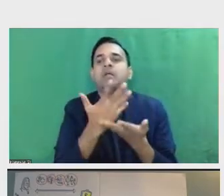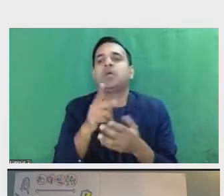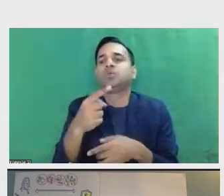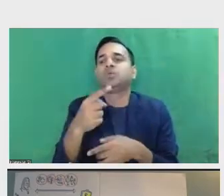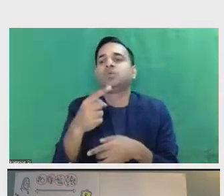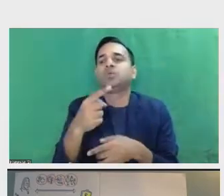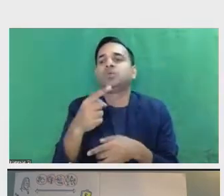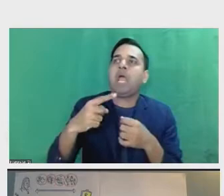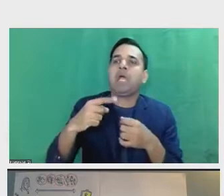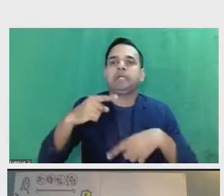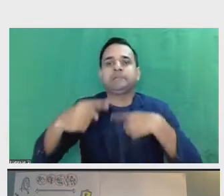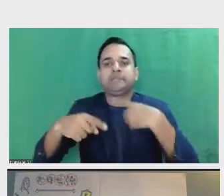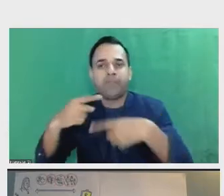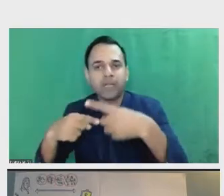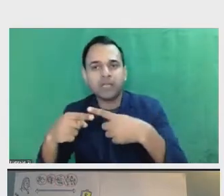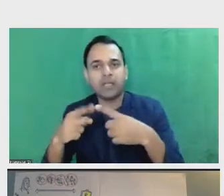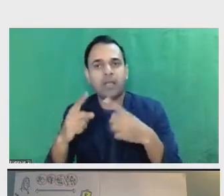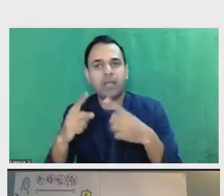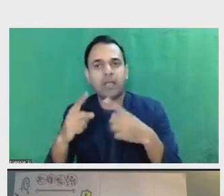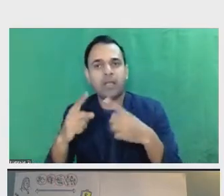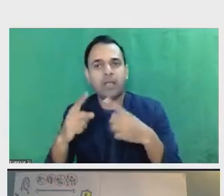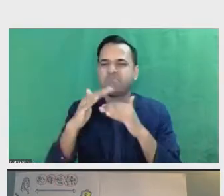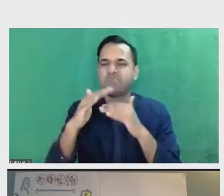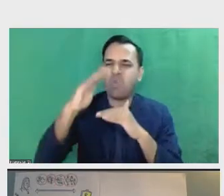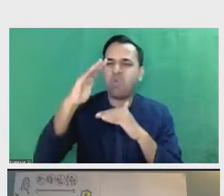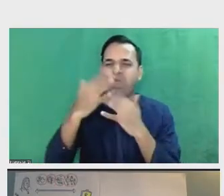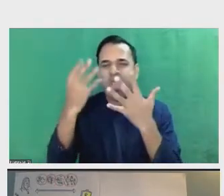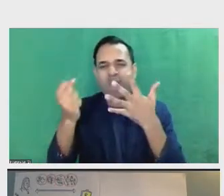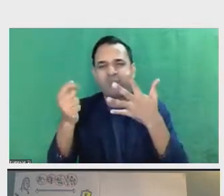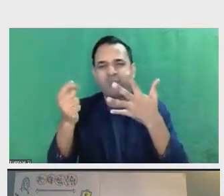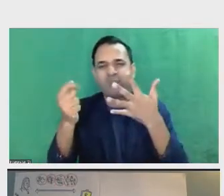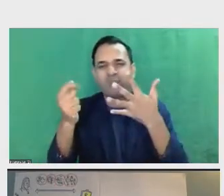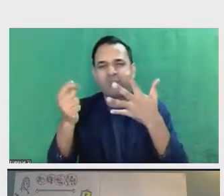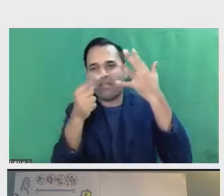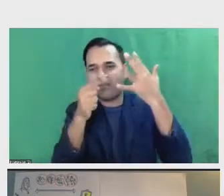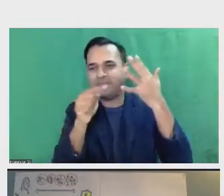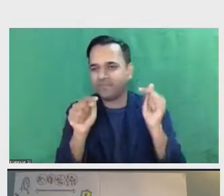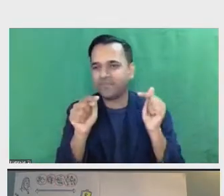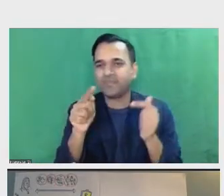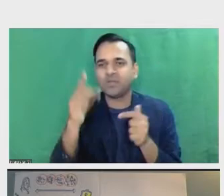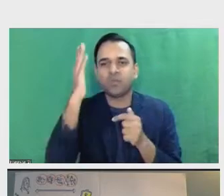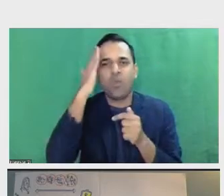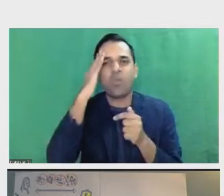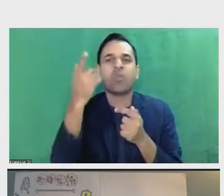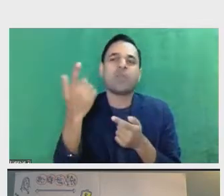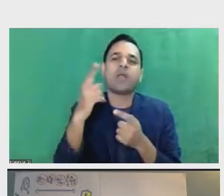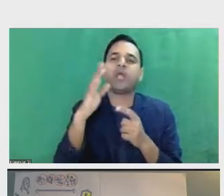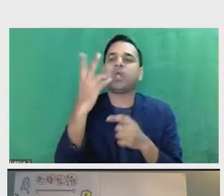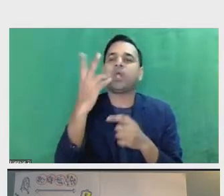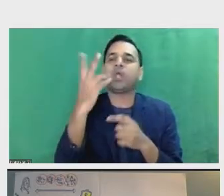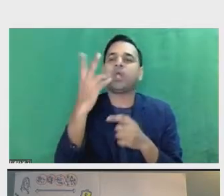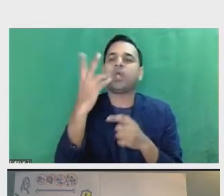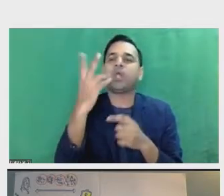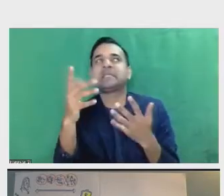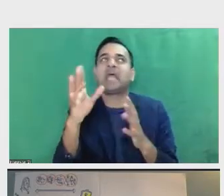need to make sure that anywhere that action should also be identified very specific of what it really means